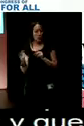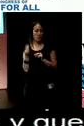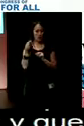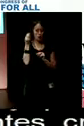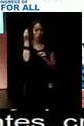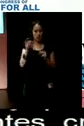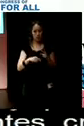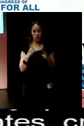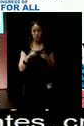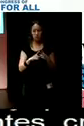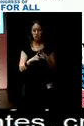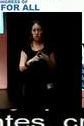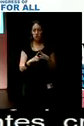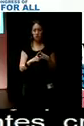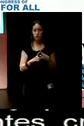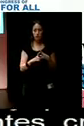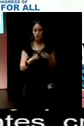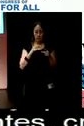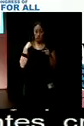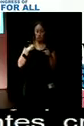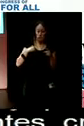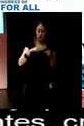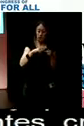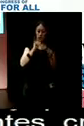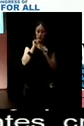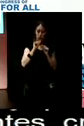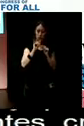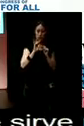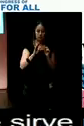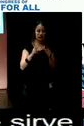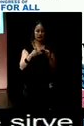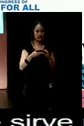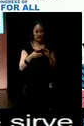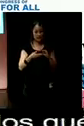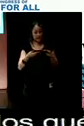the parameters on which we have to take actions.